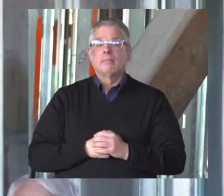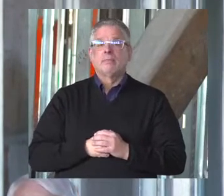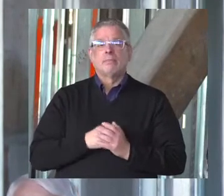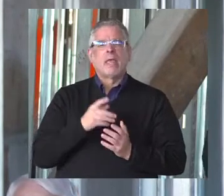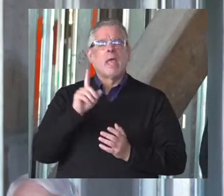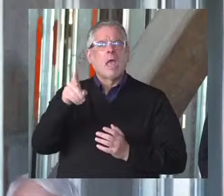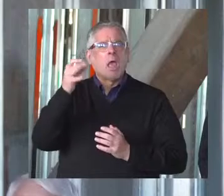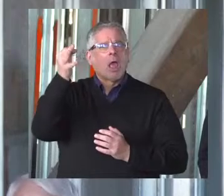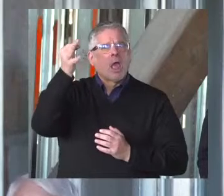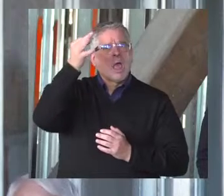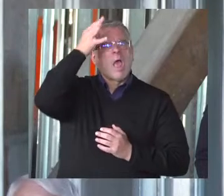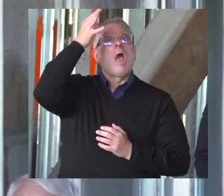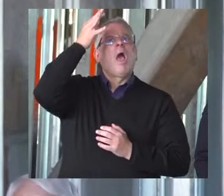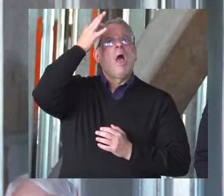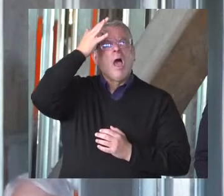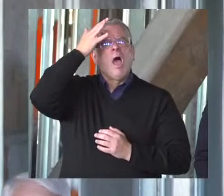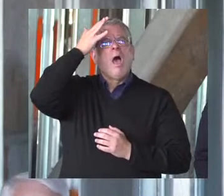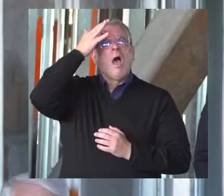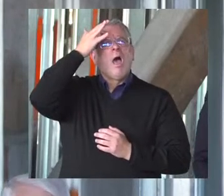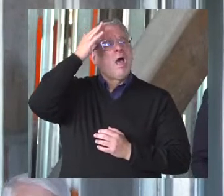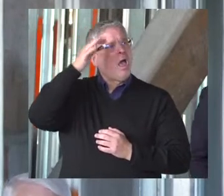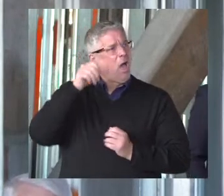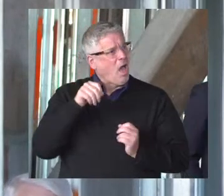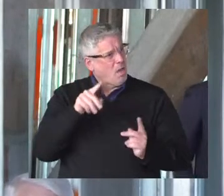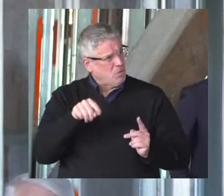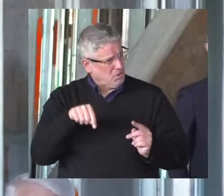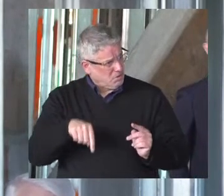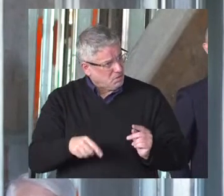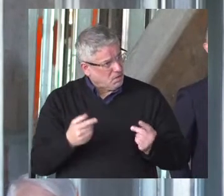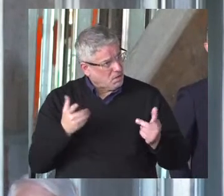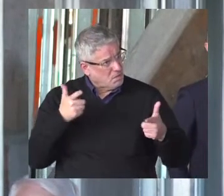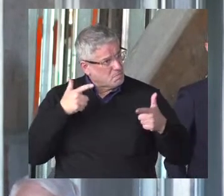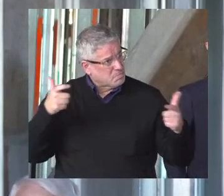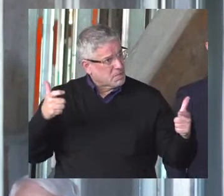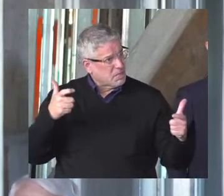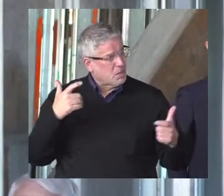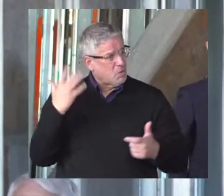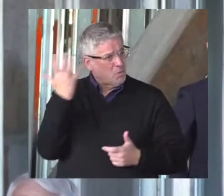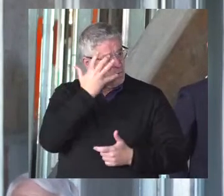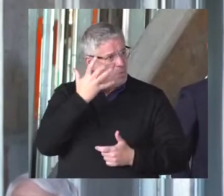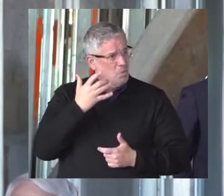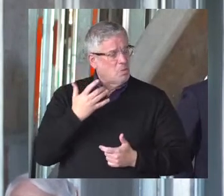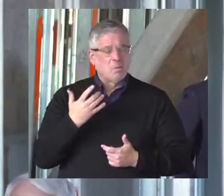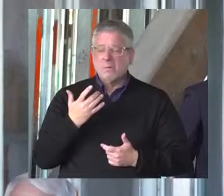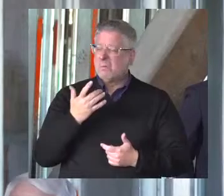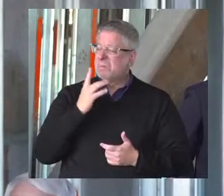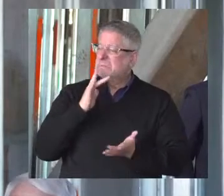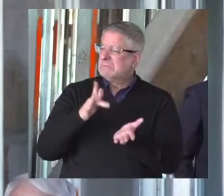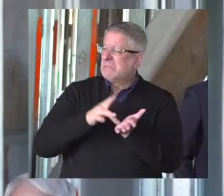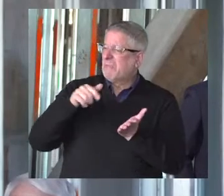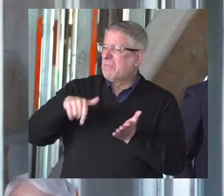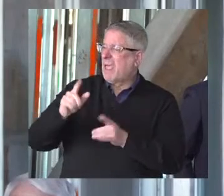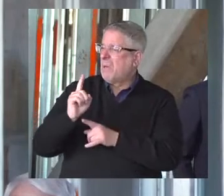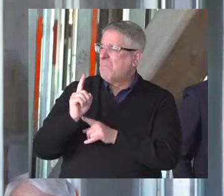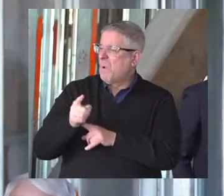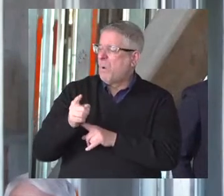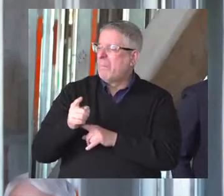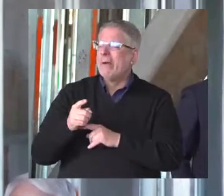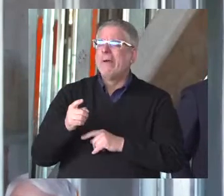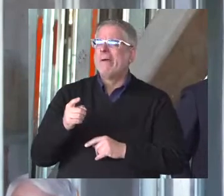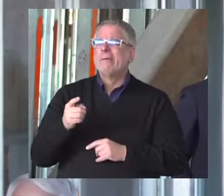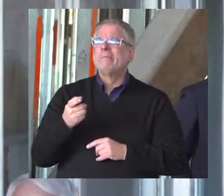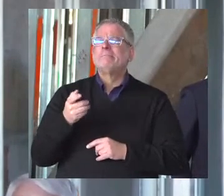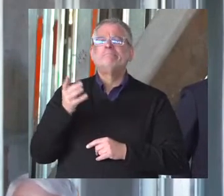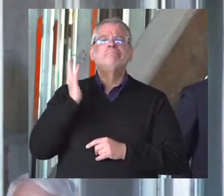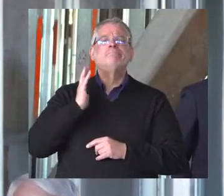consciousness around the opportunity to do something big, bold, to do something great, and to take advantage of this moment at a time